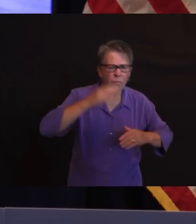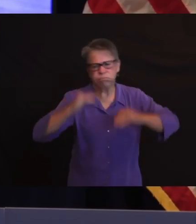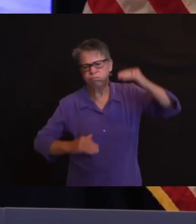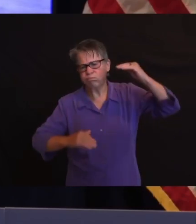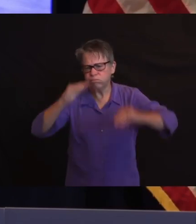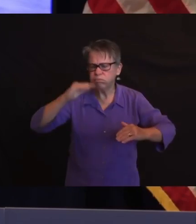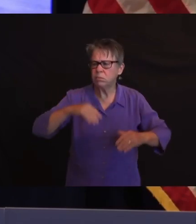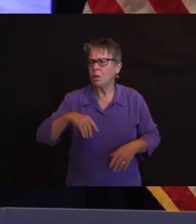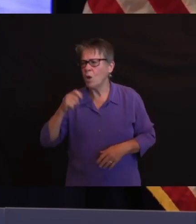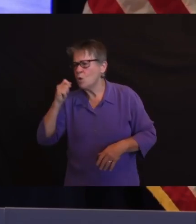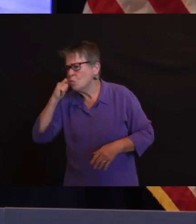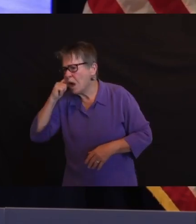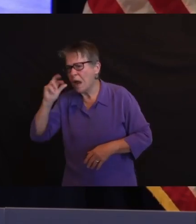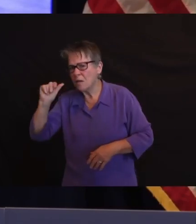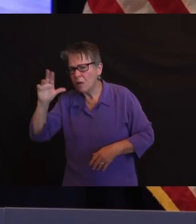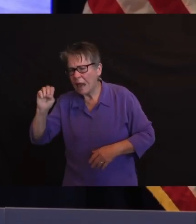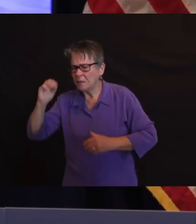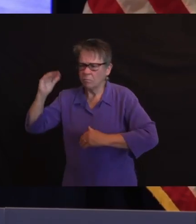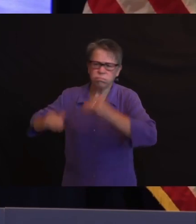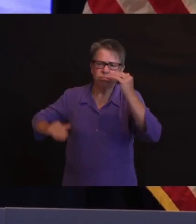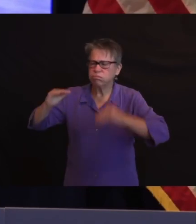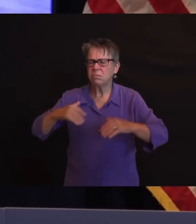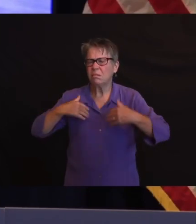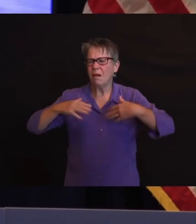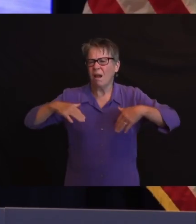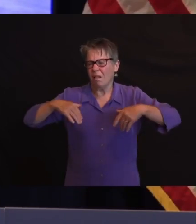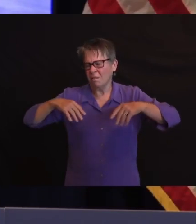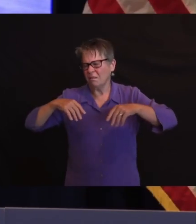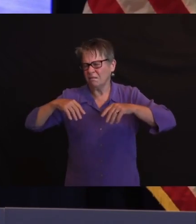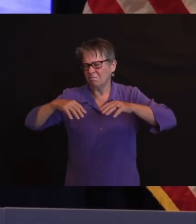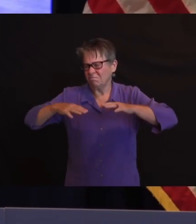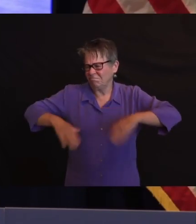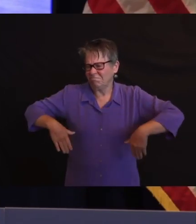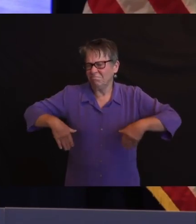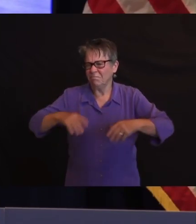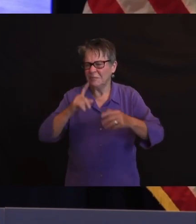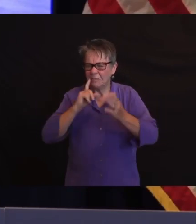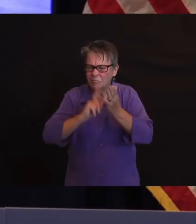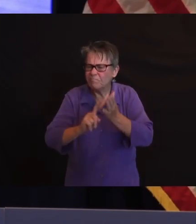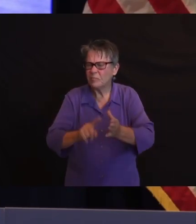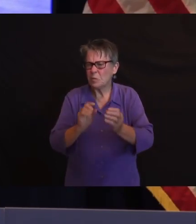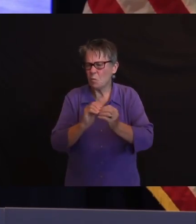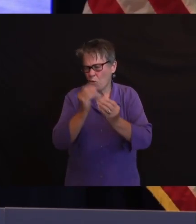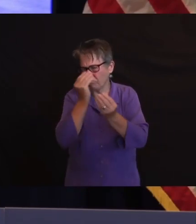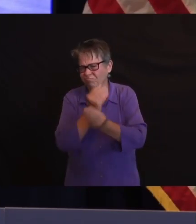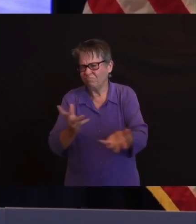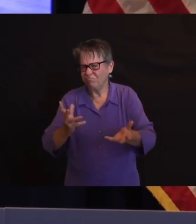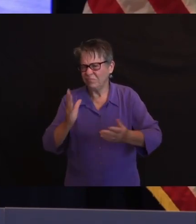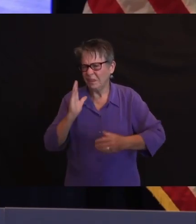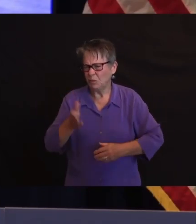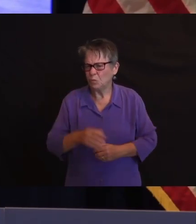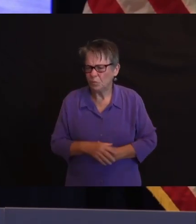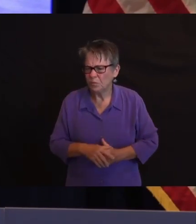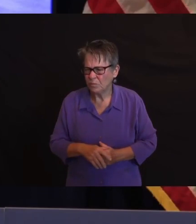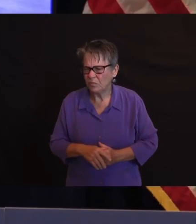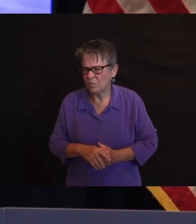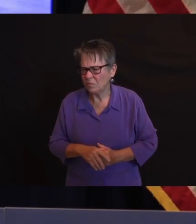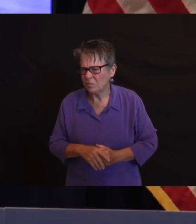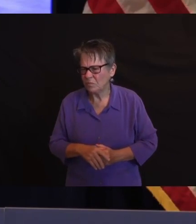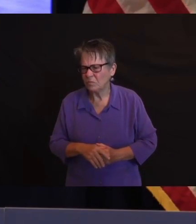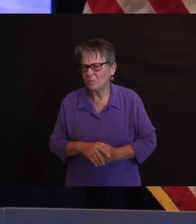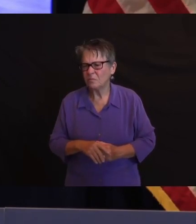initial priorities, 1A and 1B, things like essential workers, broadly individuals over